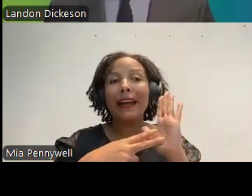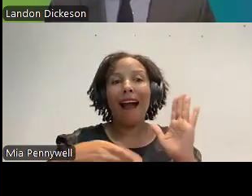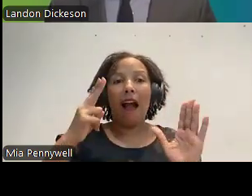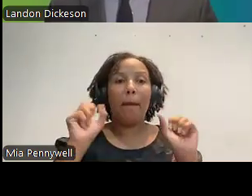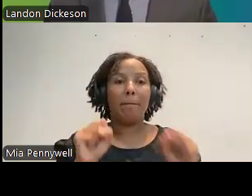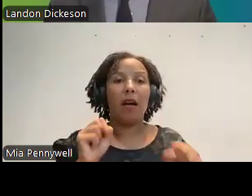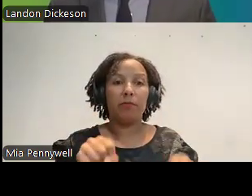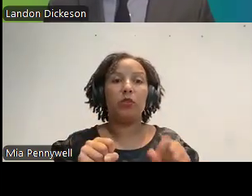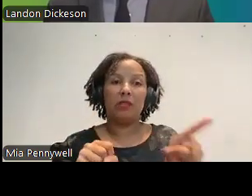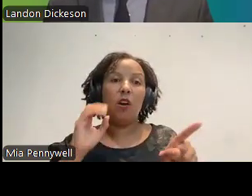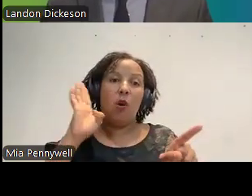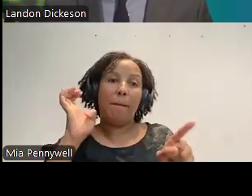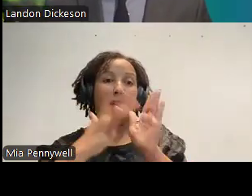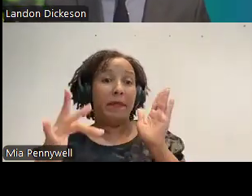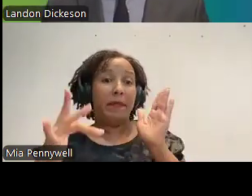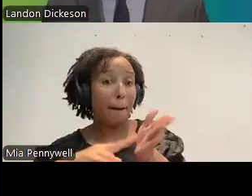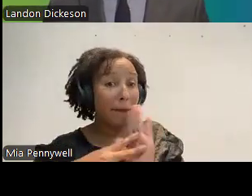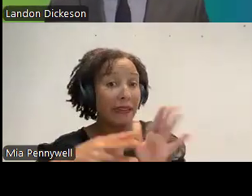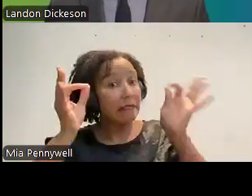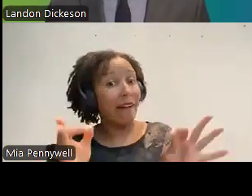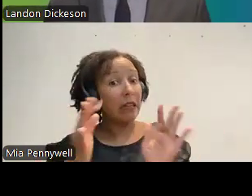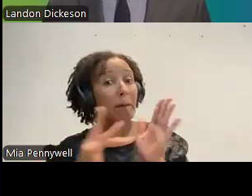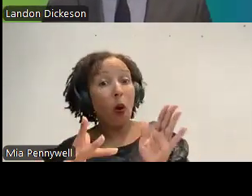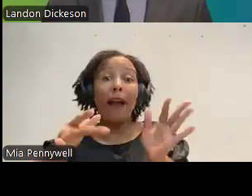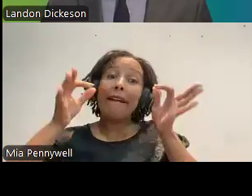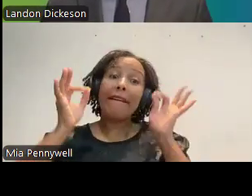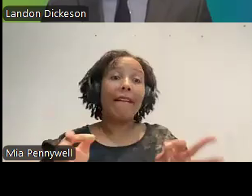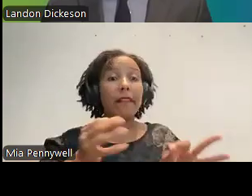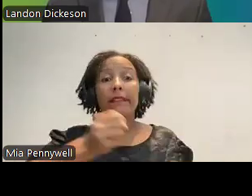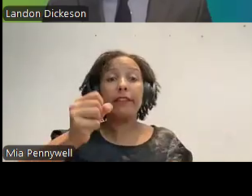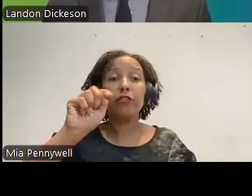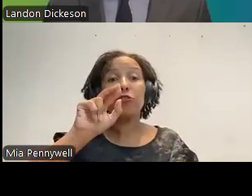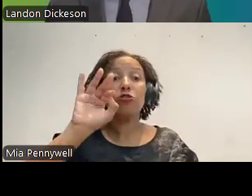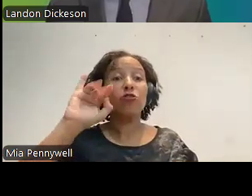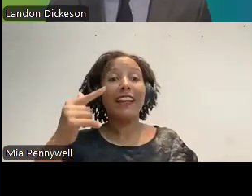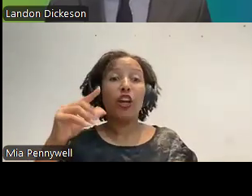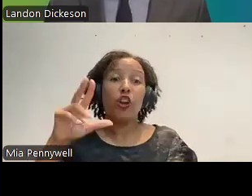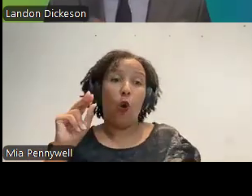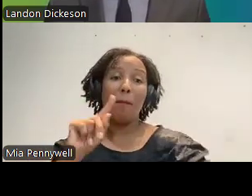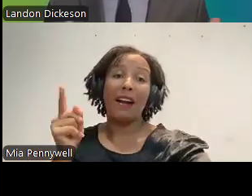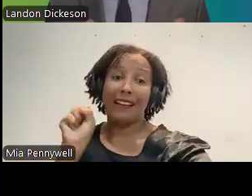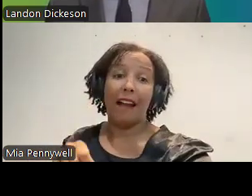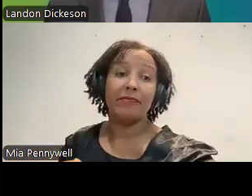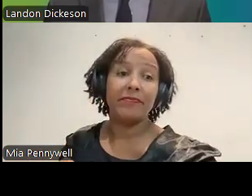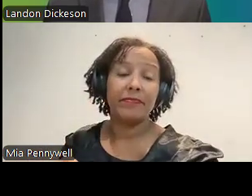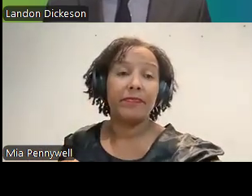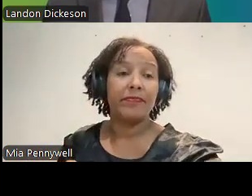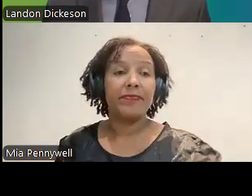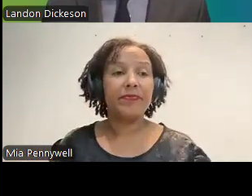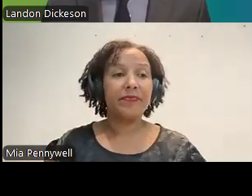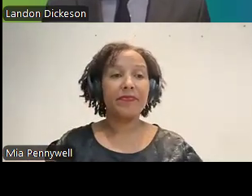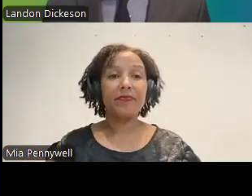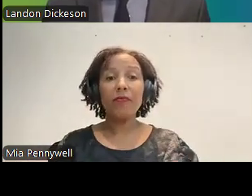will be exploited or trafficked. There's a number of observable signs, and many of these are ones that we're